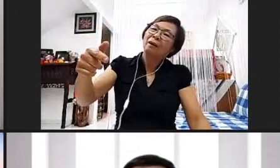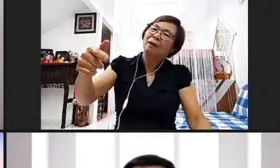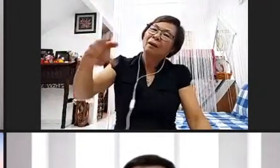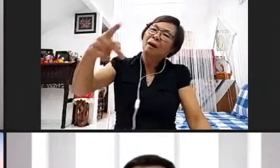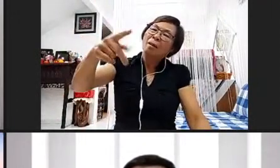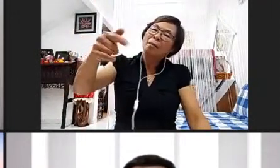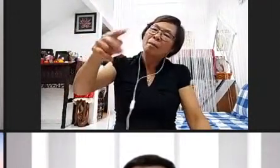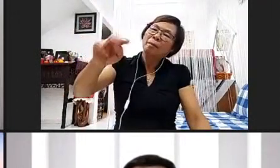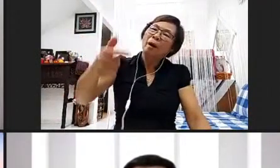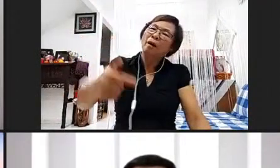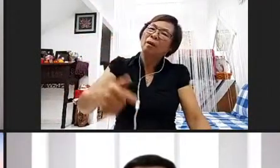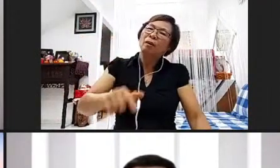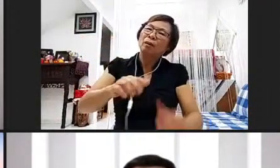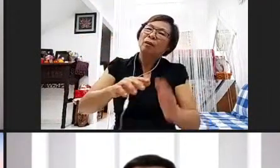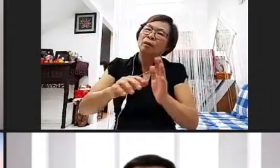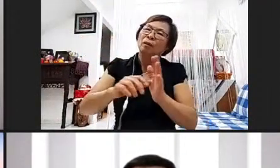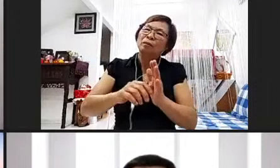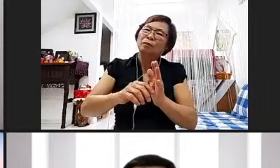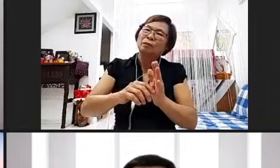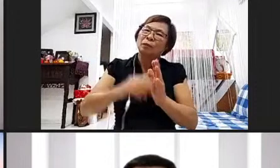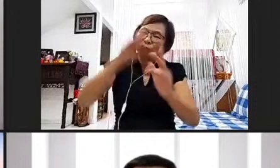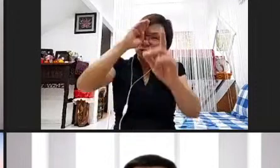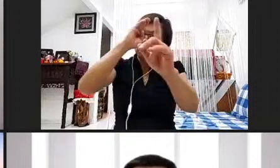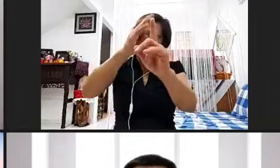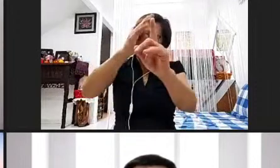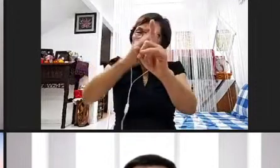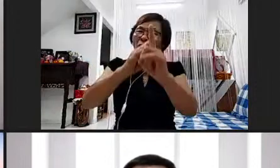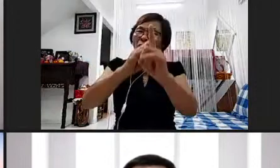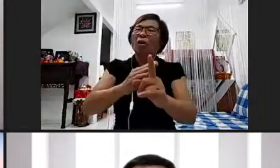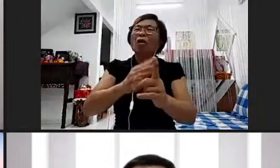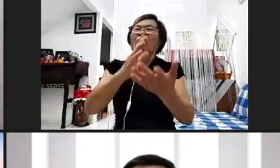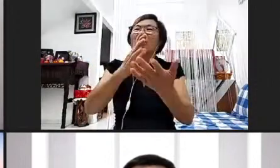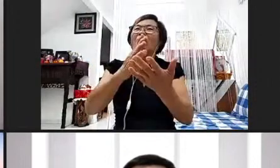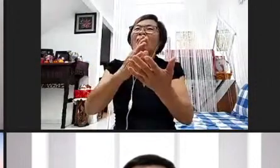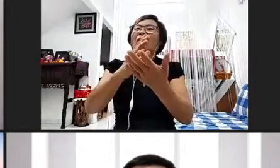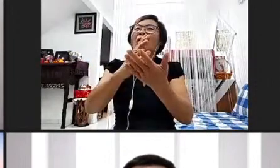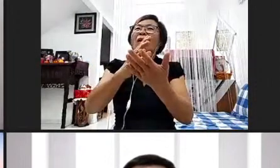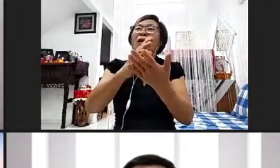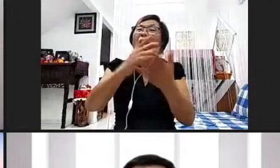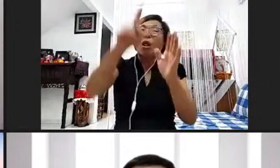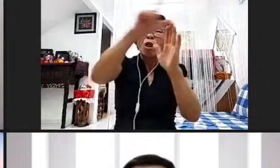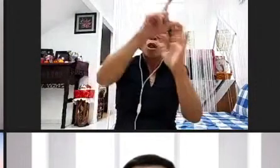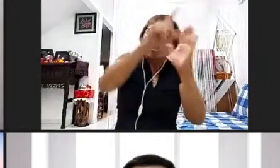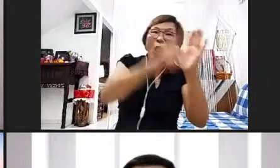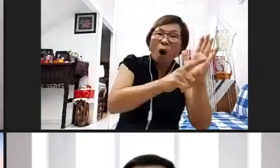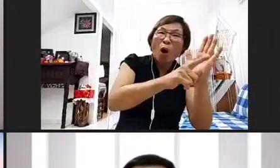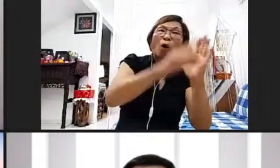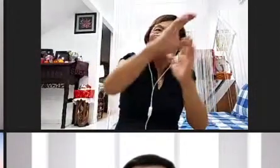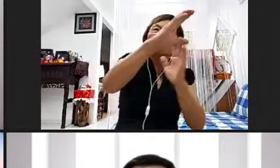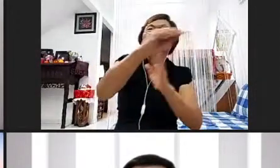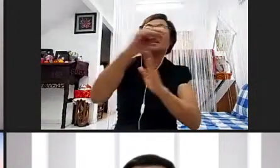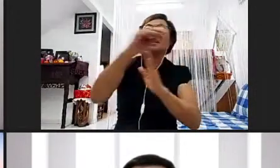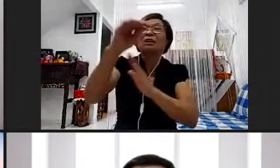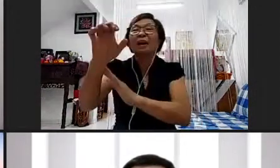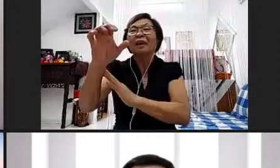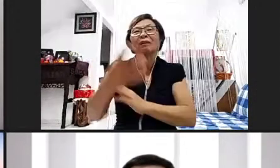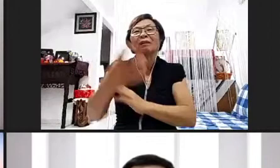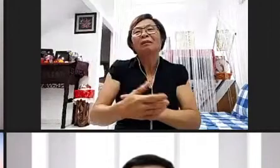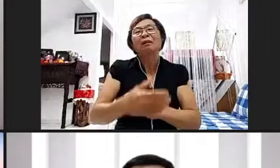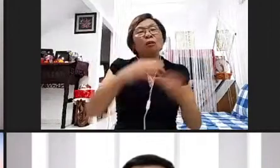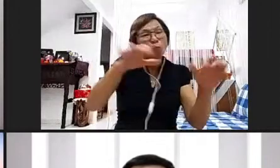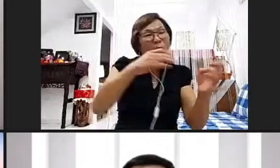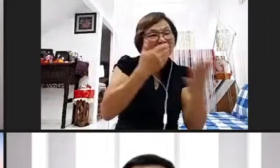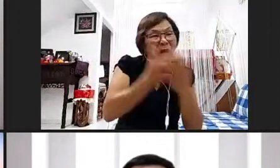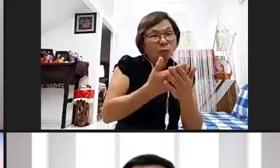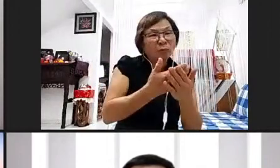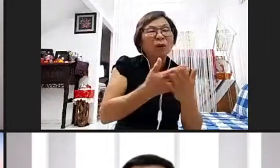stressed on the law of cause and effect. These are the things that I benefit a lot, because I realize